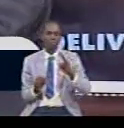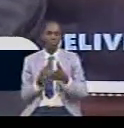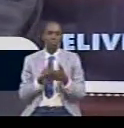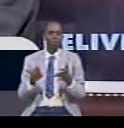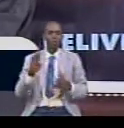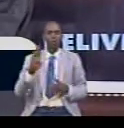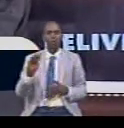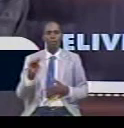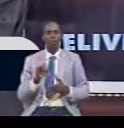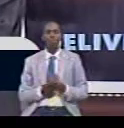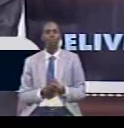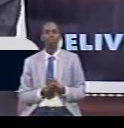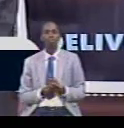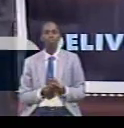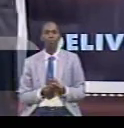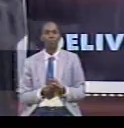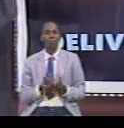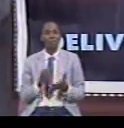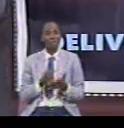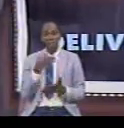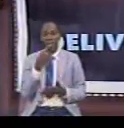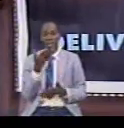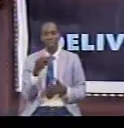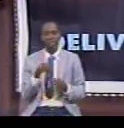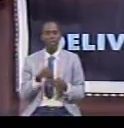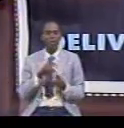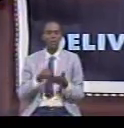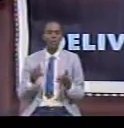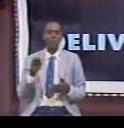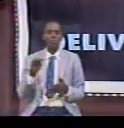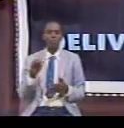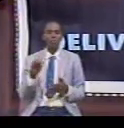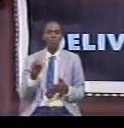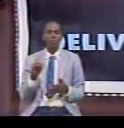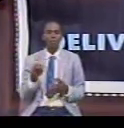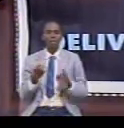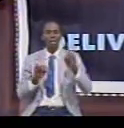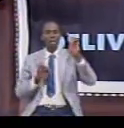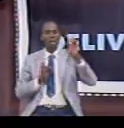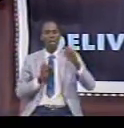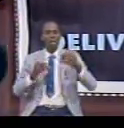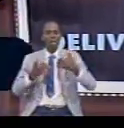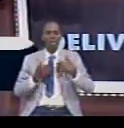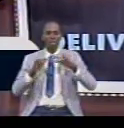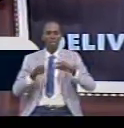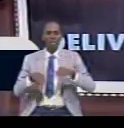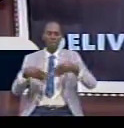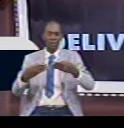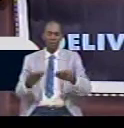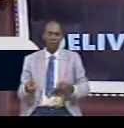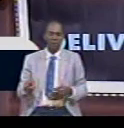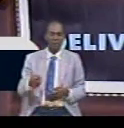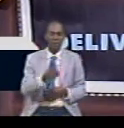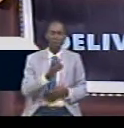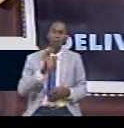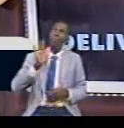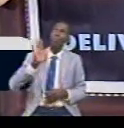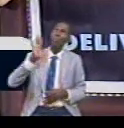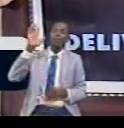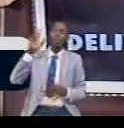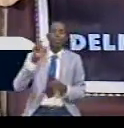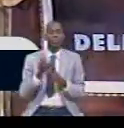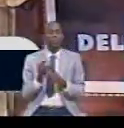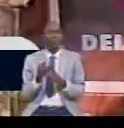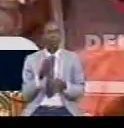from verse 14. It tells us in verse 14, it says, I have given them thy word, and